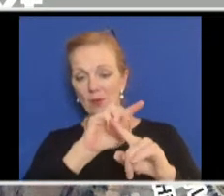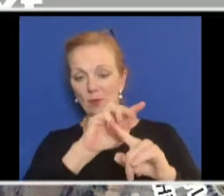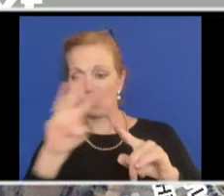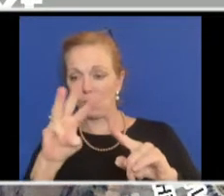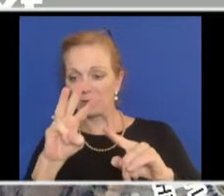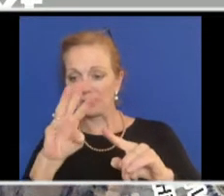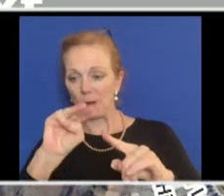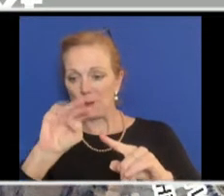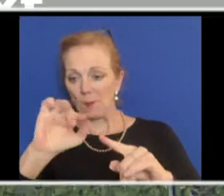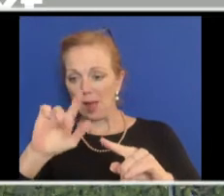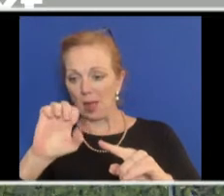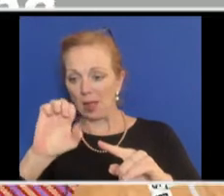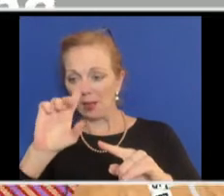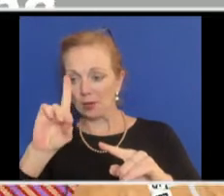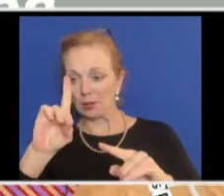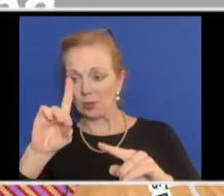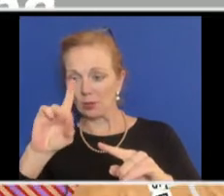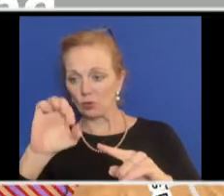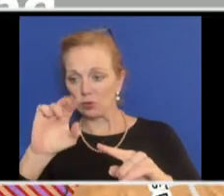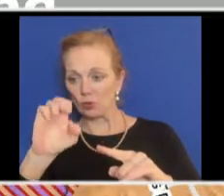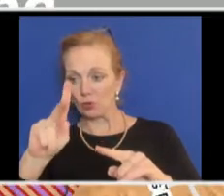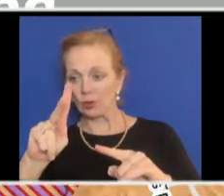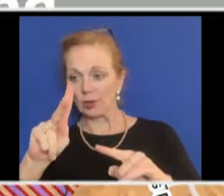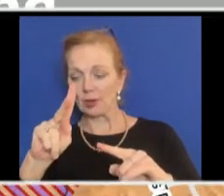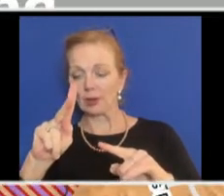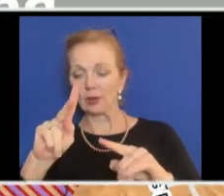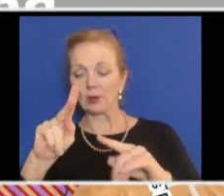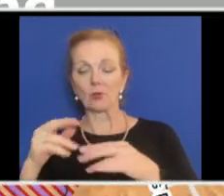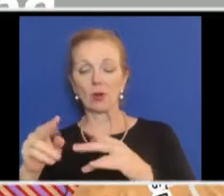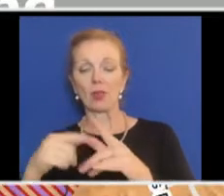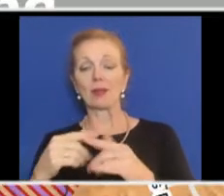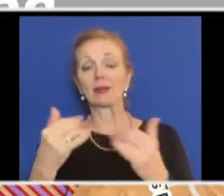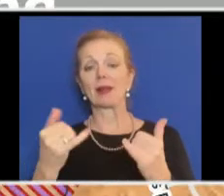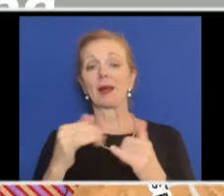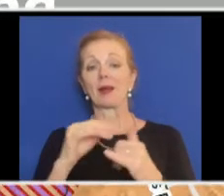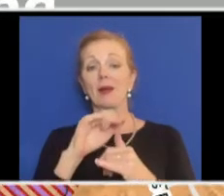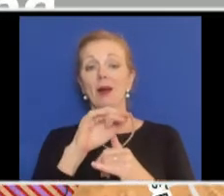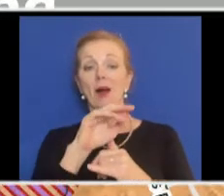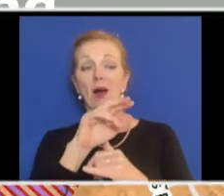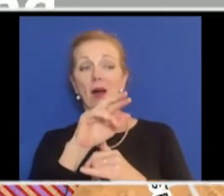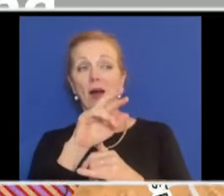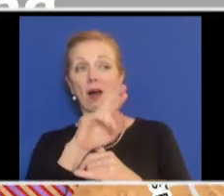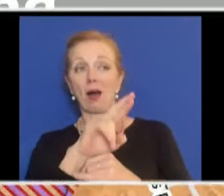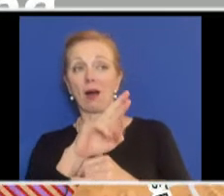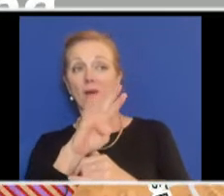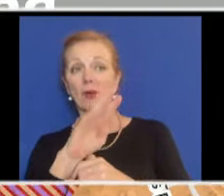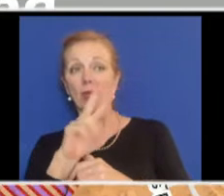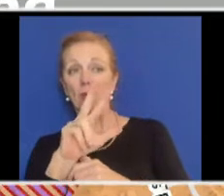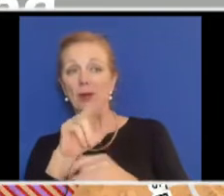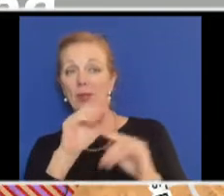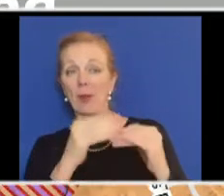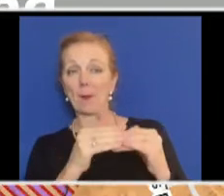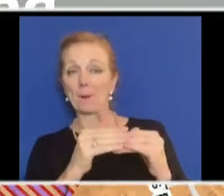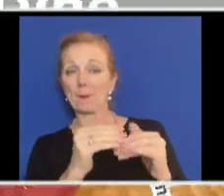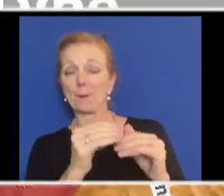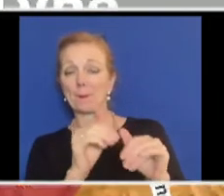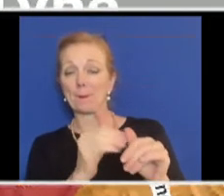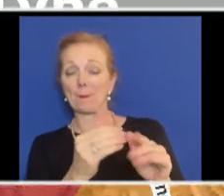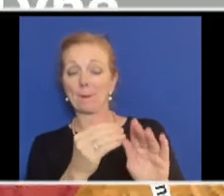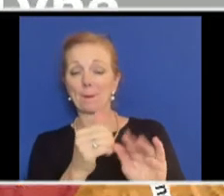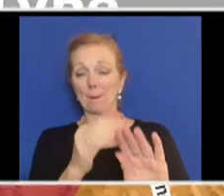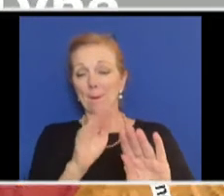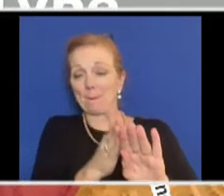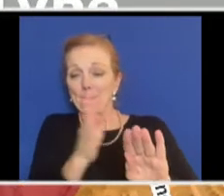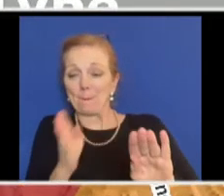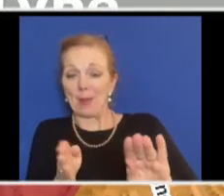Creek Church currently zoned R3 there's a very small portion of r43 MF on the back of the property the proposed